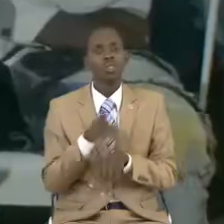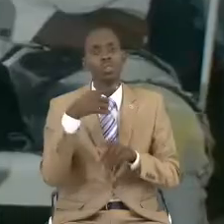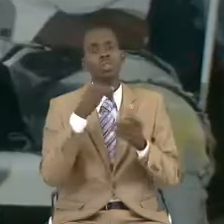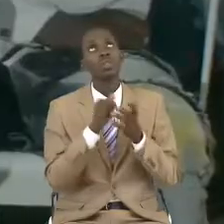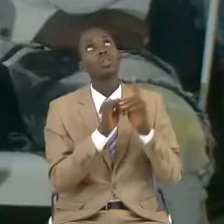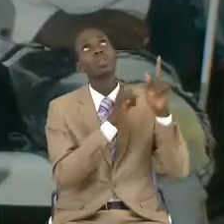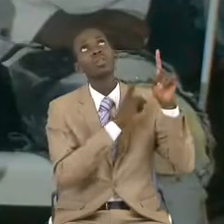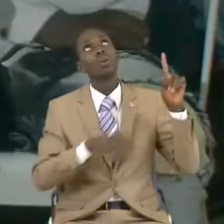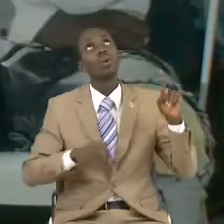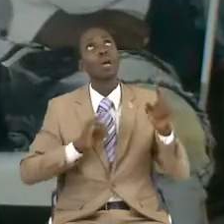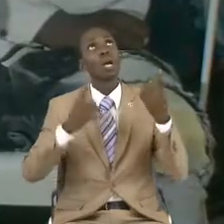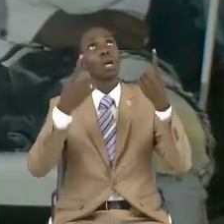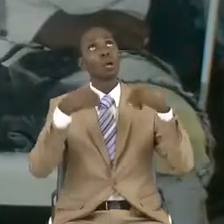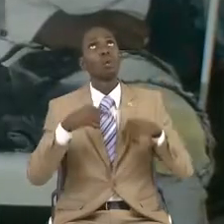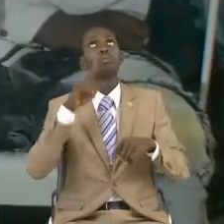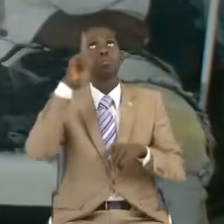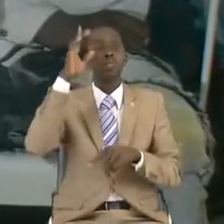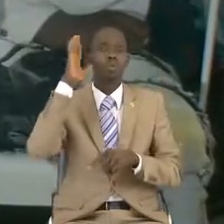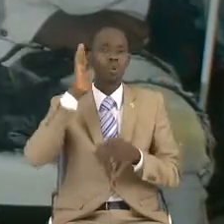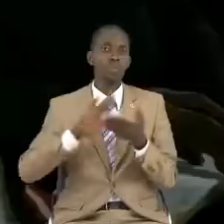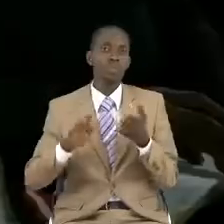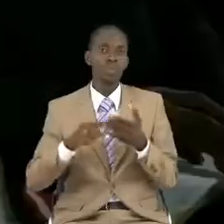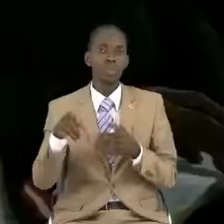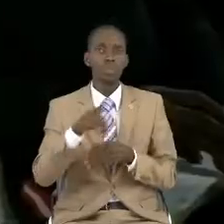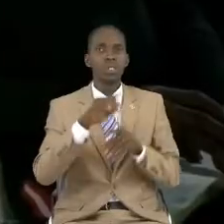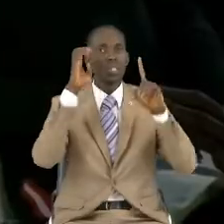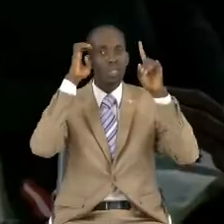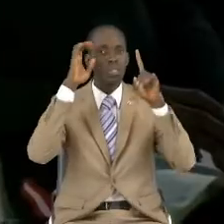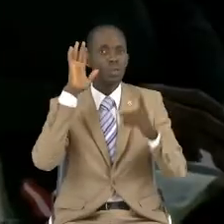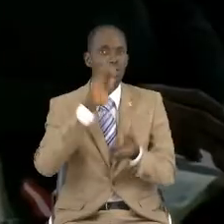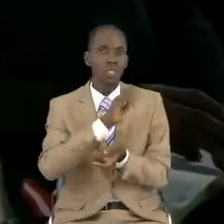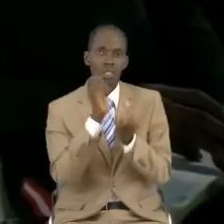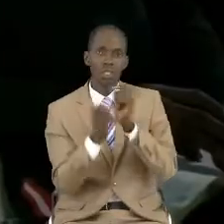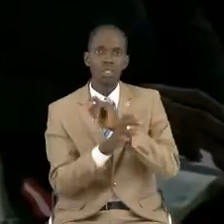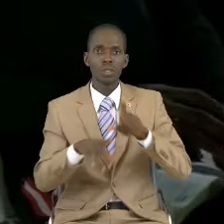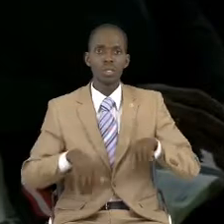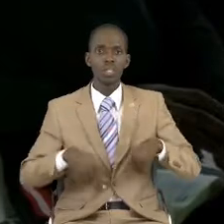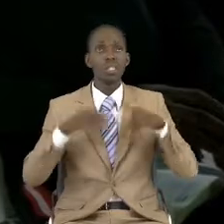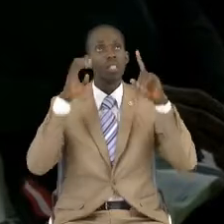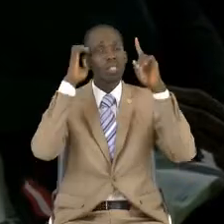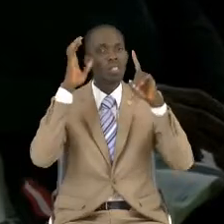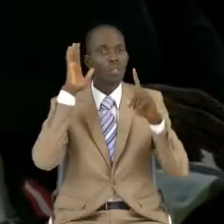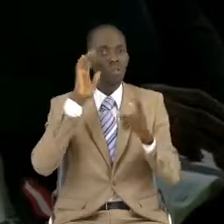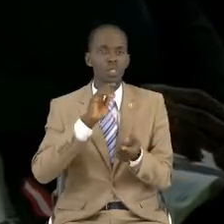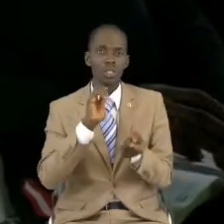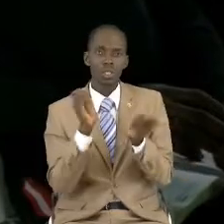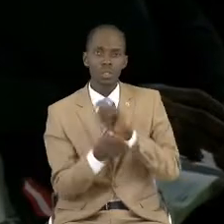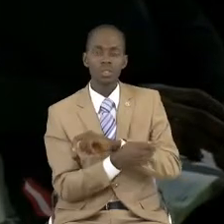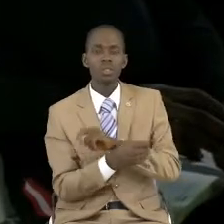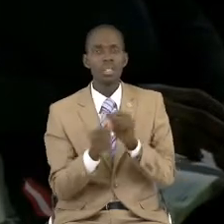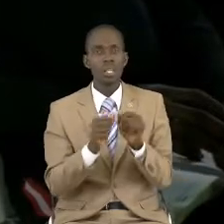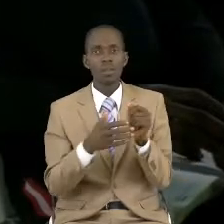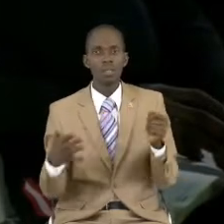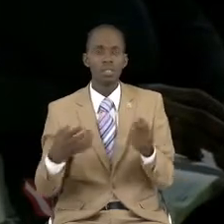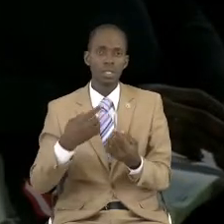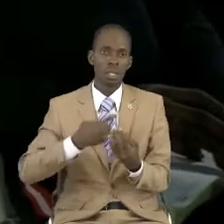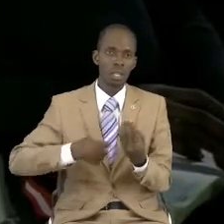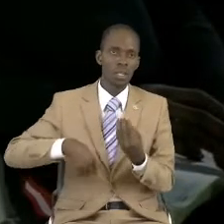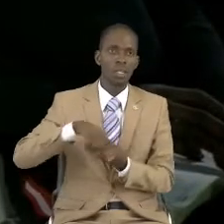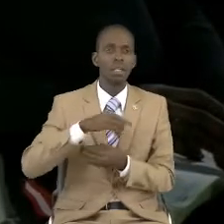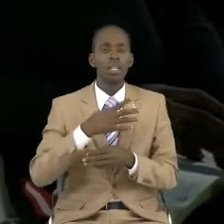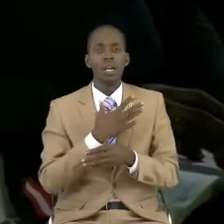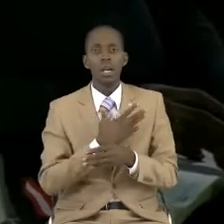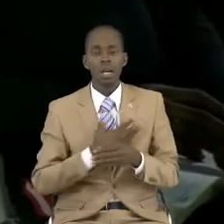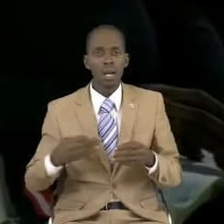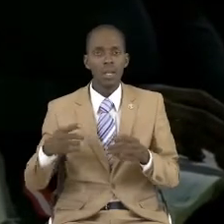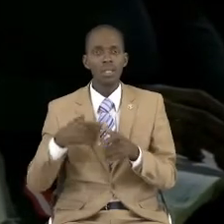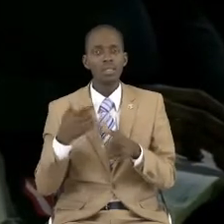you it will change your life it will turn everything around and then he'll give you the